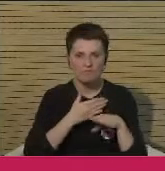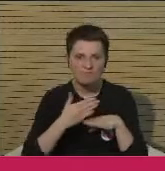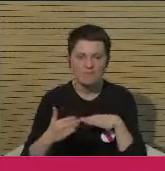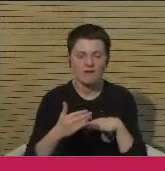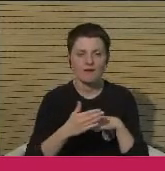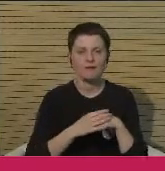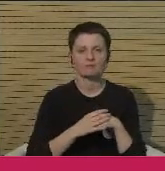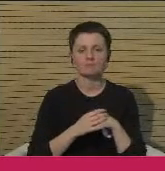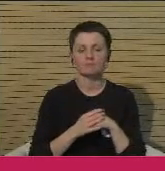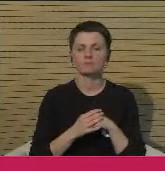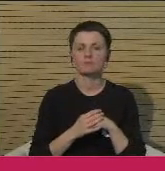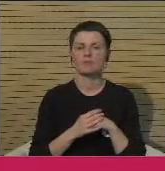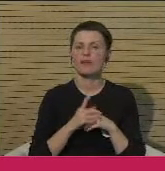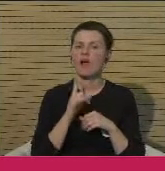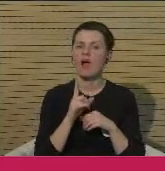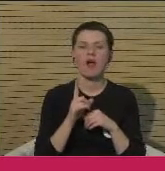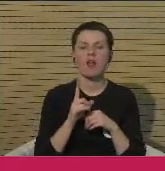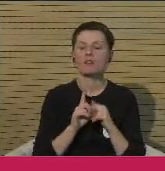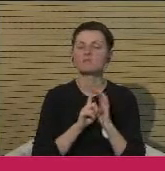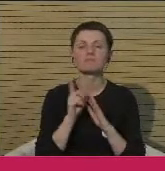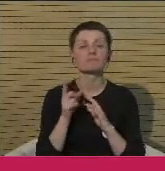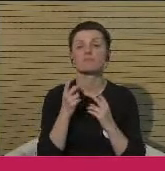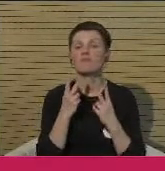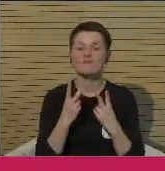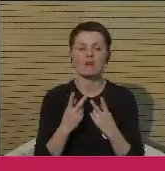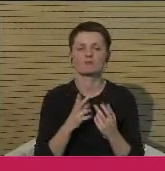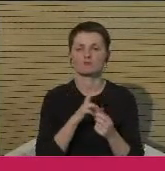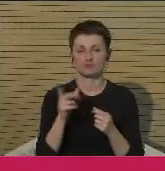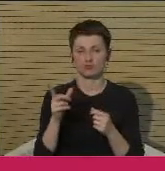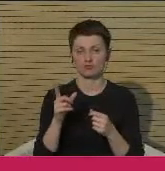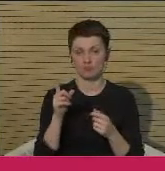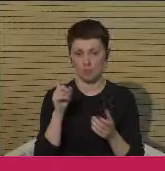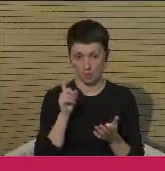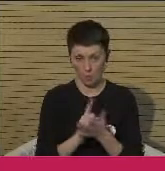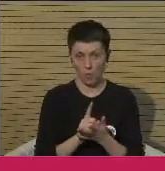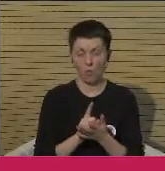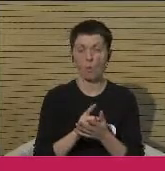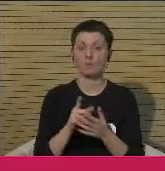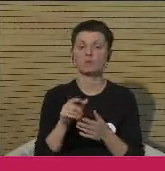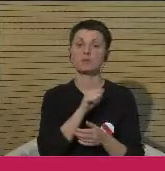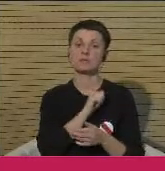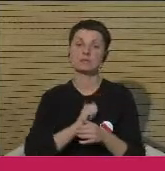most important is keeping in power, yet